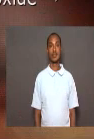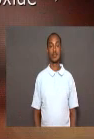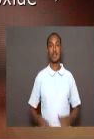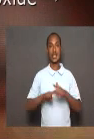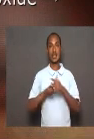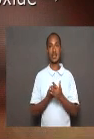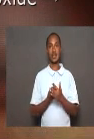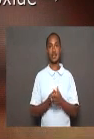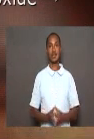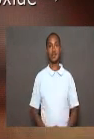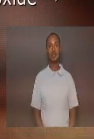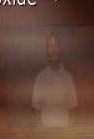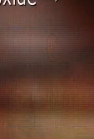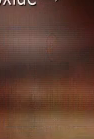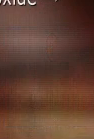Begin.